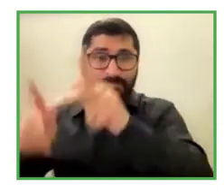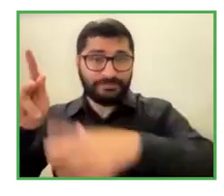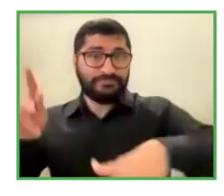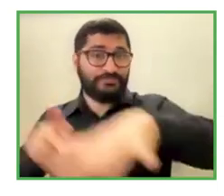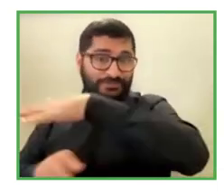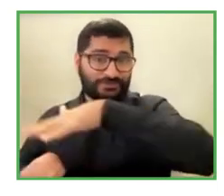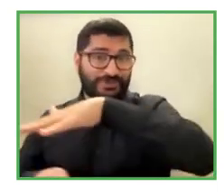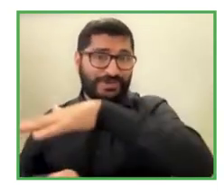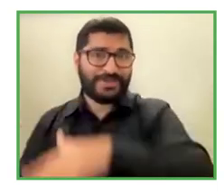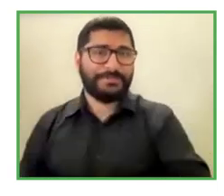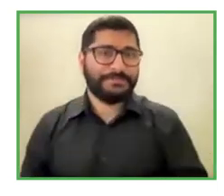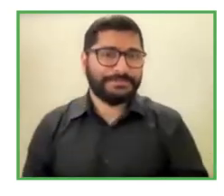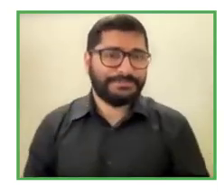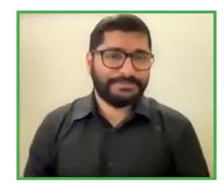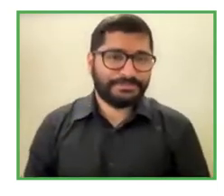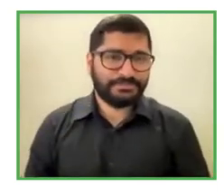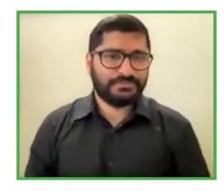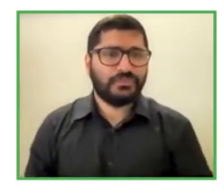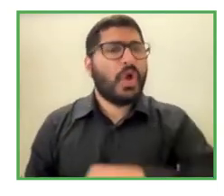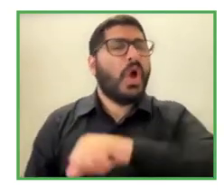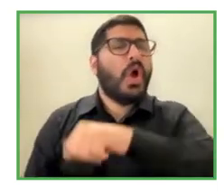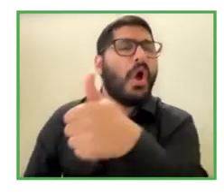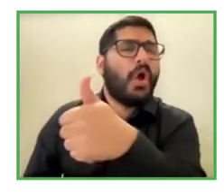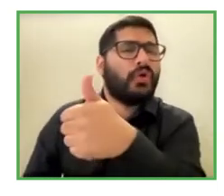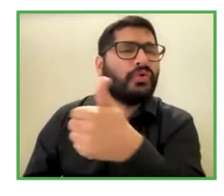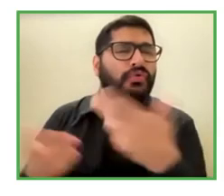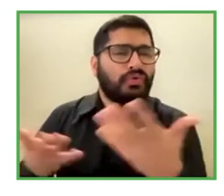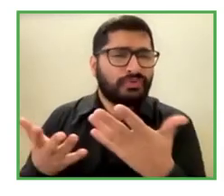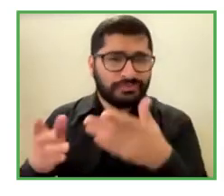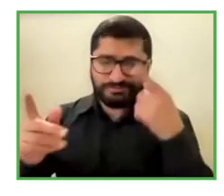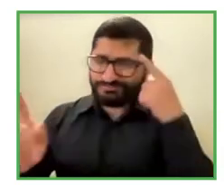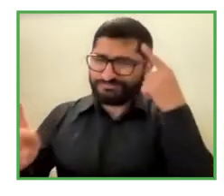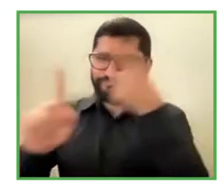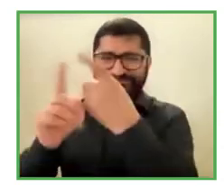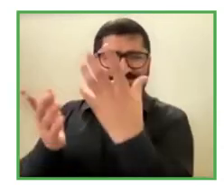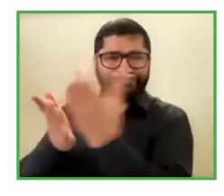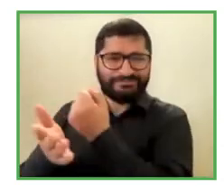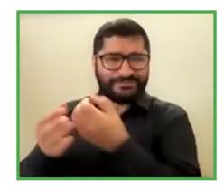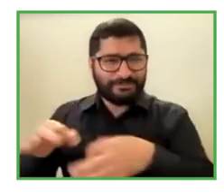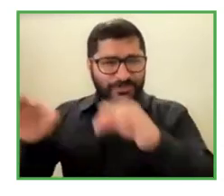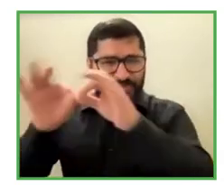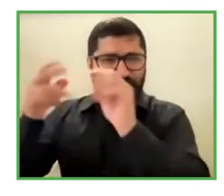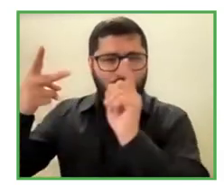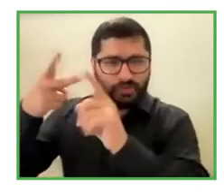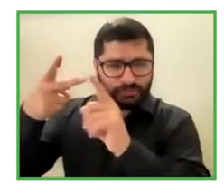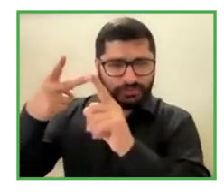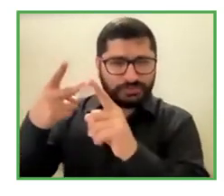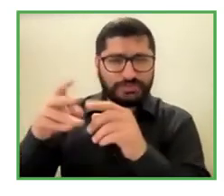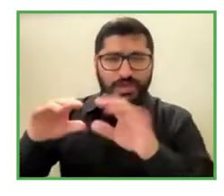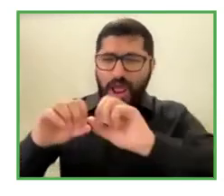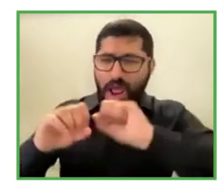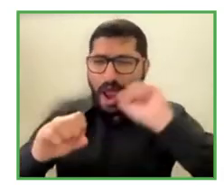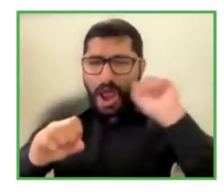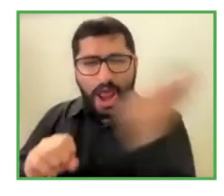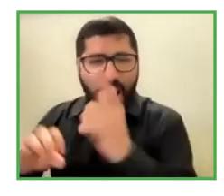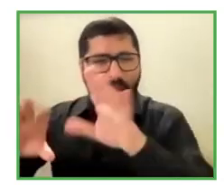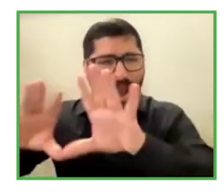Other important challenges are to take advantage of all of the content that we have in the